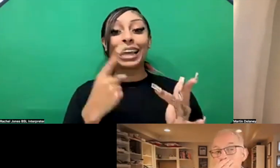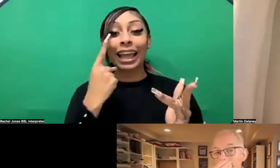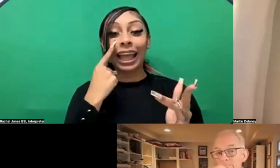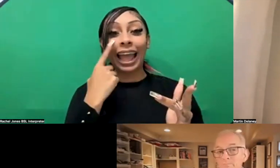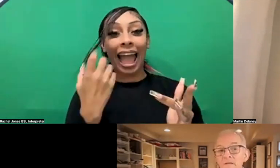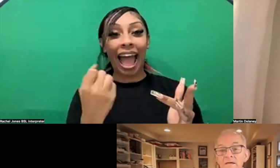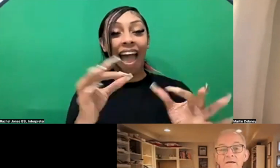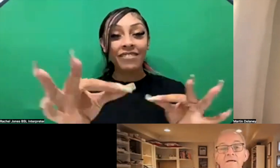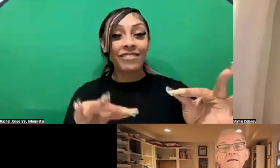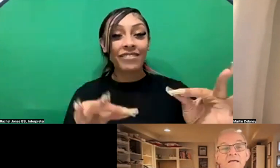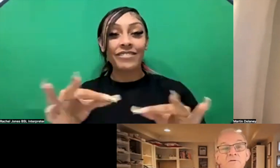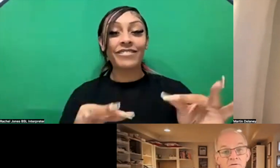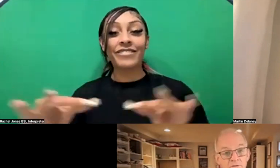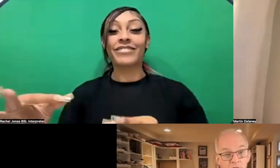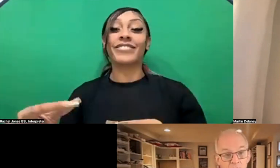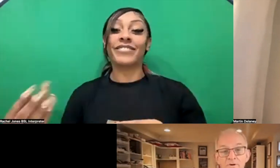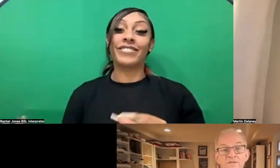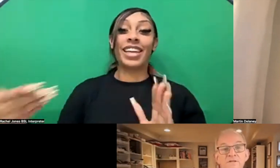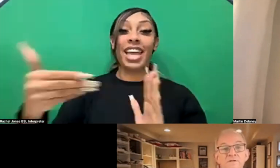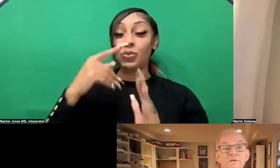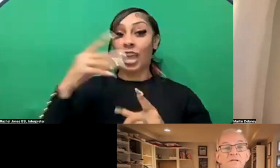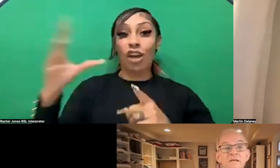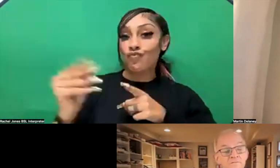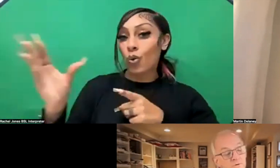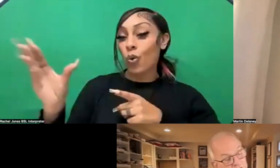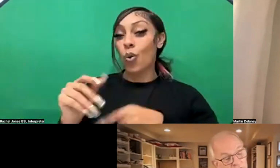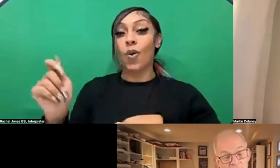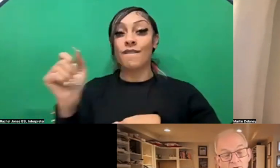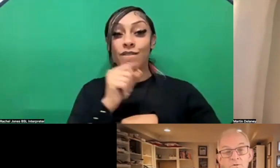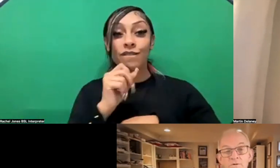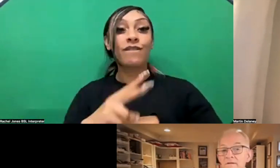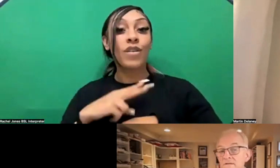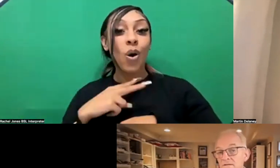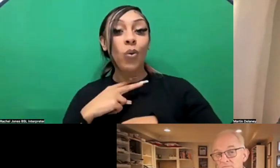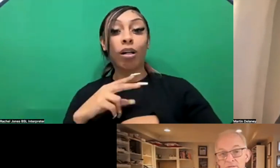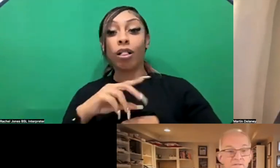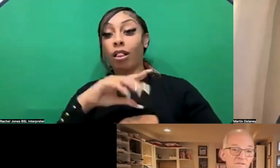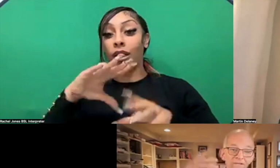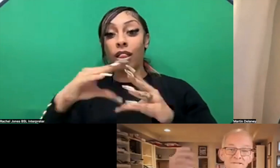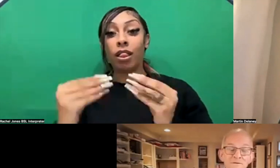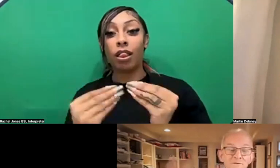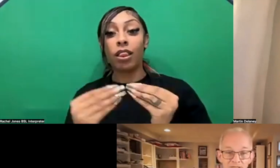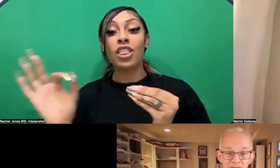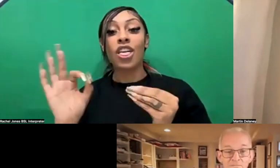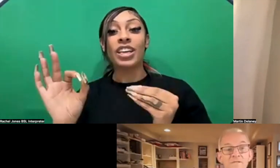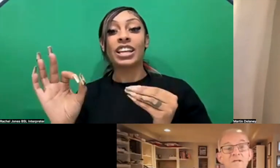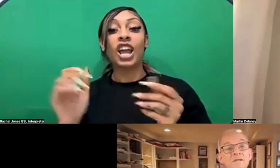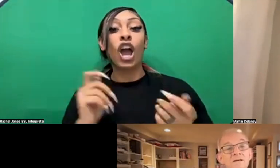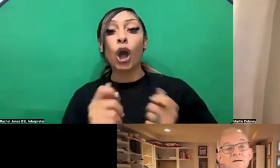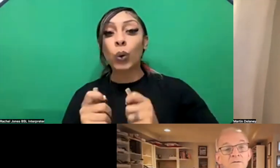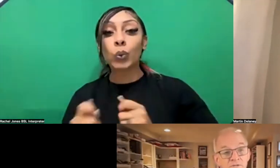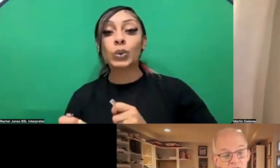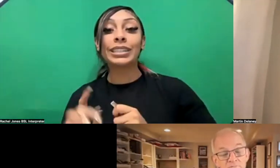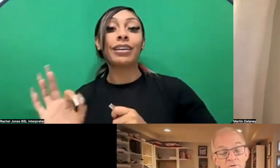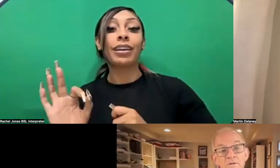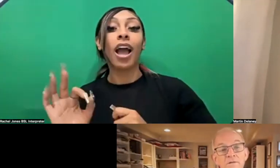owned, and you could record parts into it. Of course, it didn't record voices and acoustic instruments.